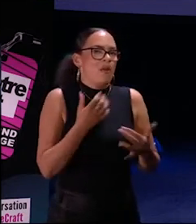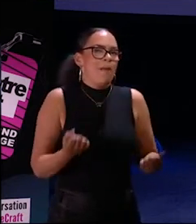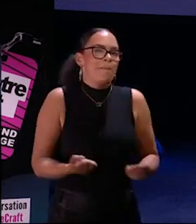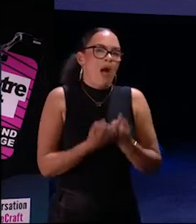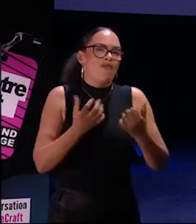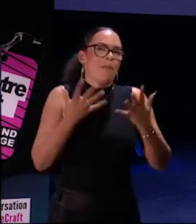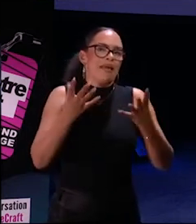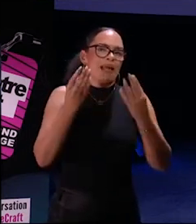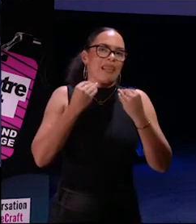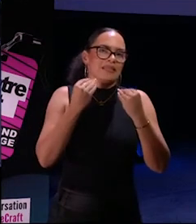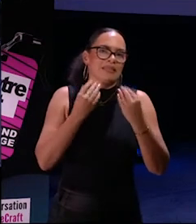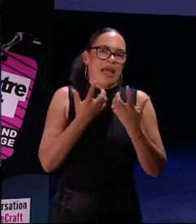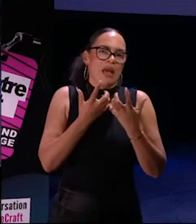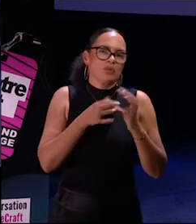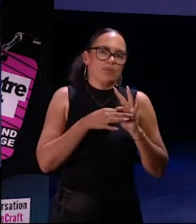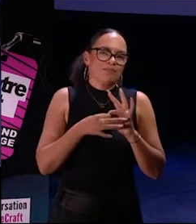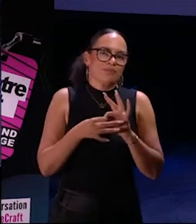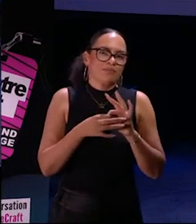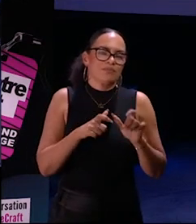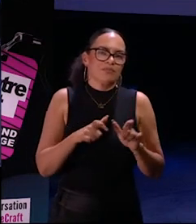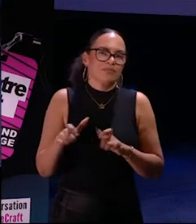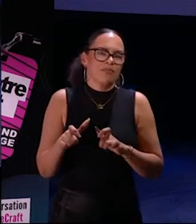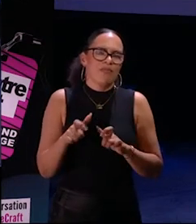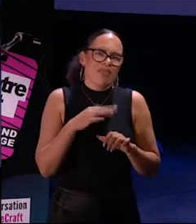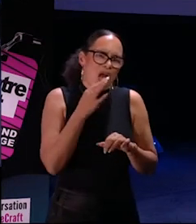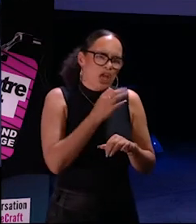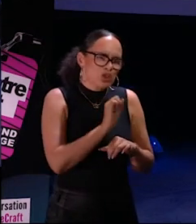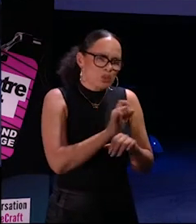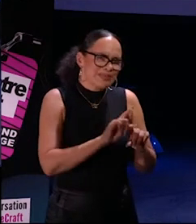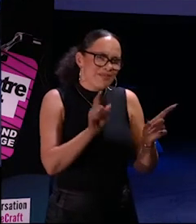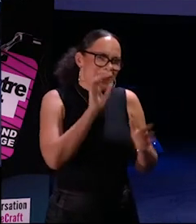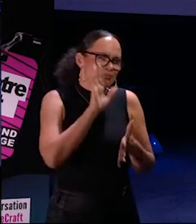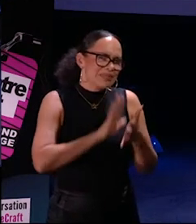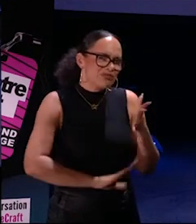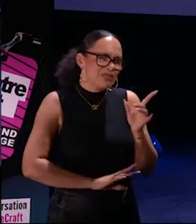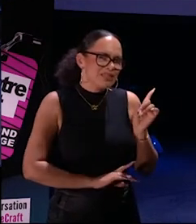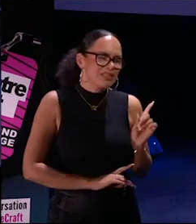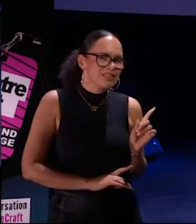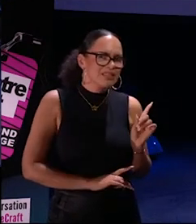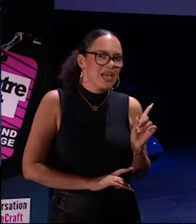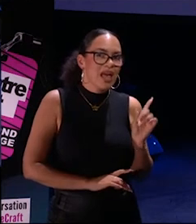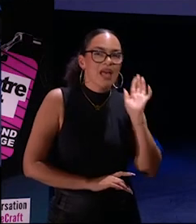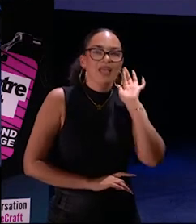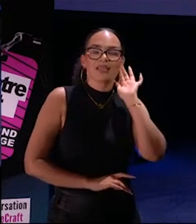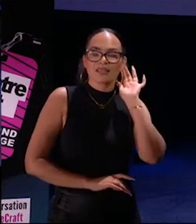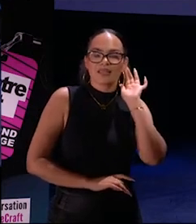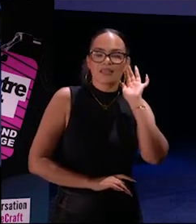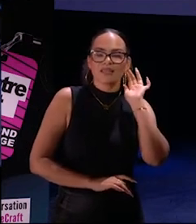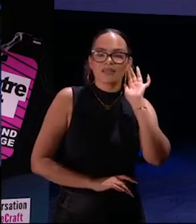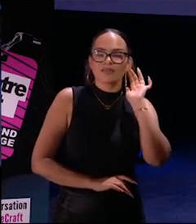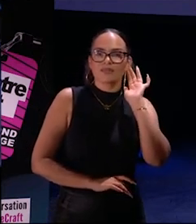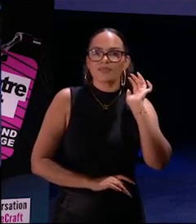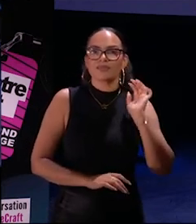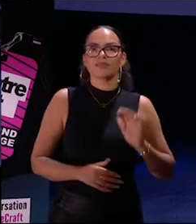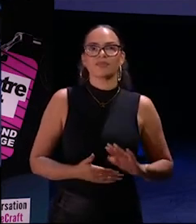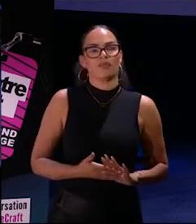lesson. You had a slightly different experience, didn't you? Yeah. I will also say that as we headed into